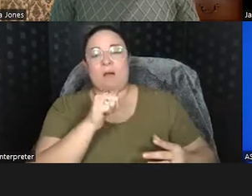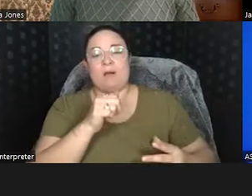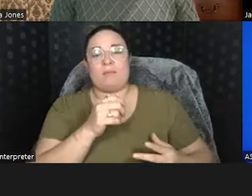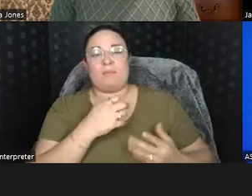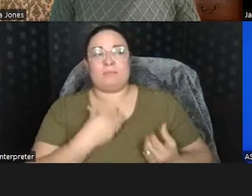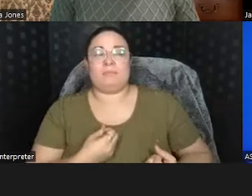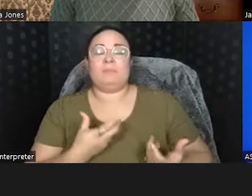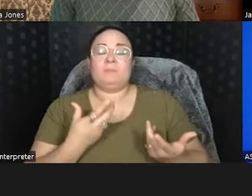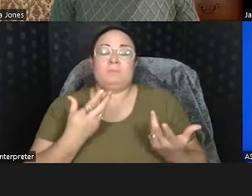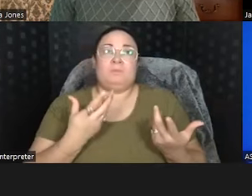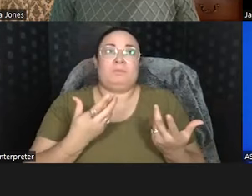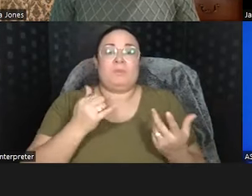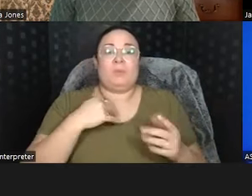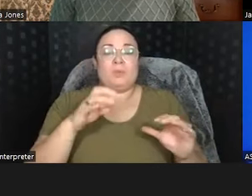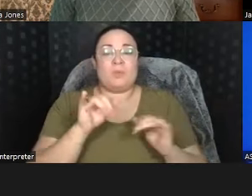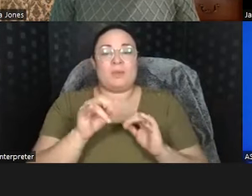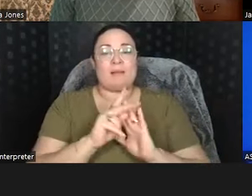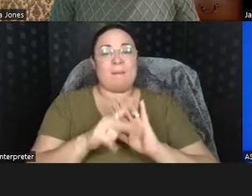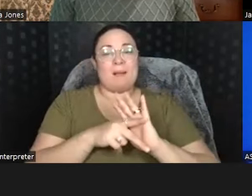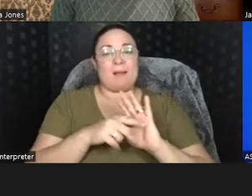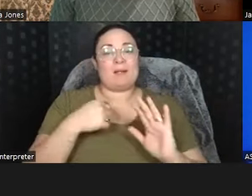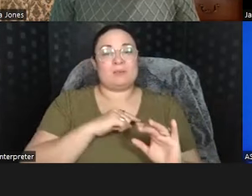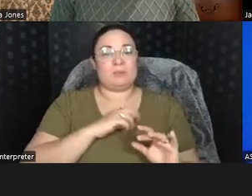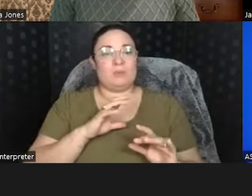that through the policies that we enact.